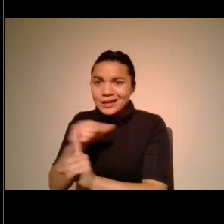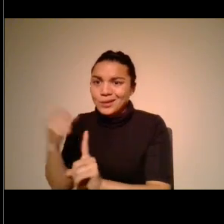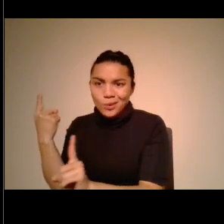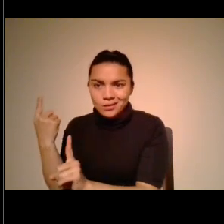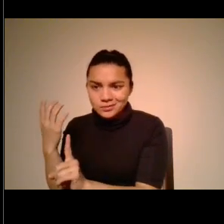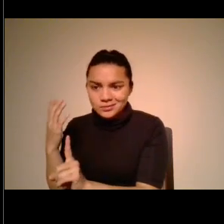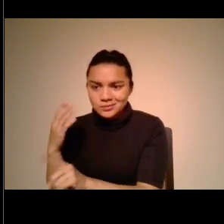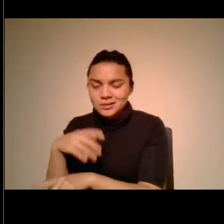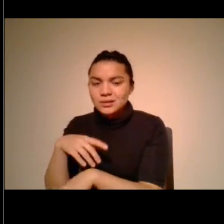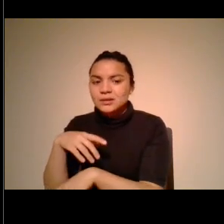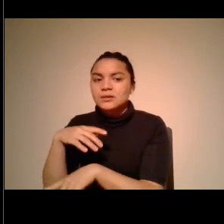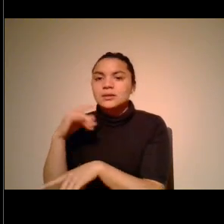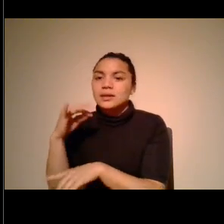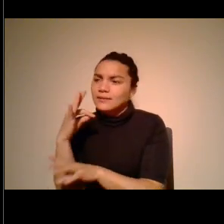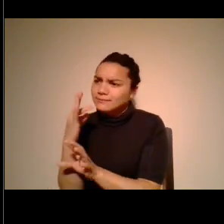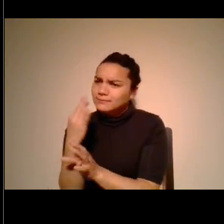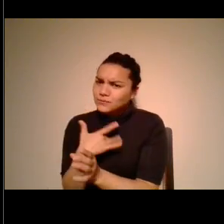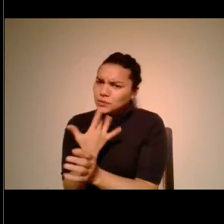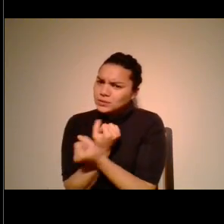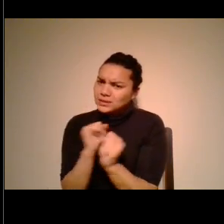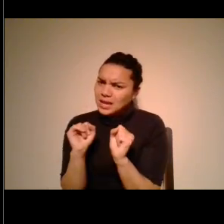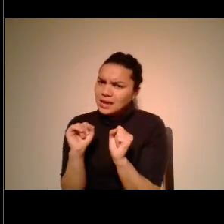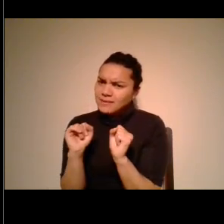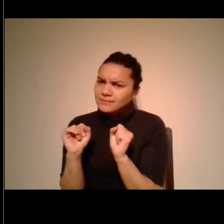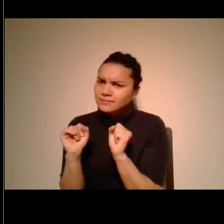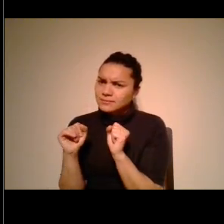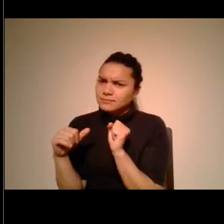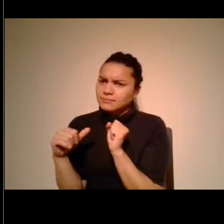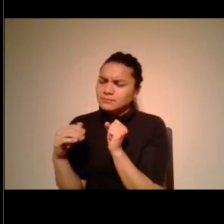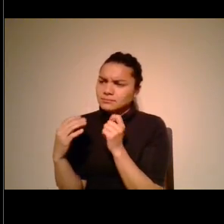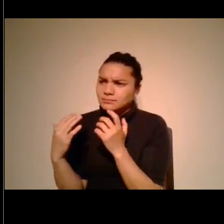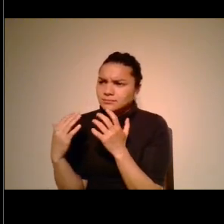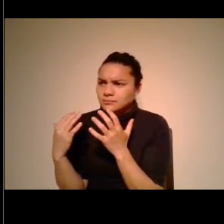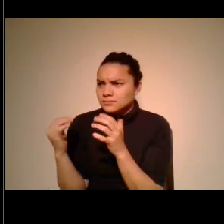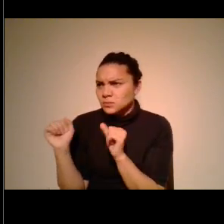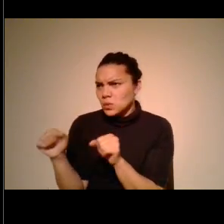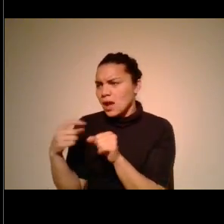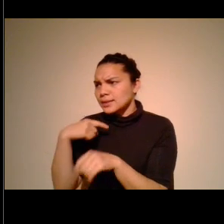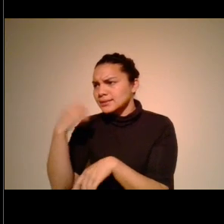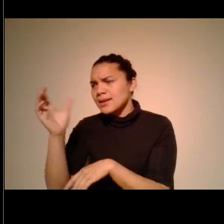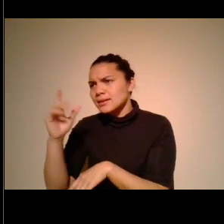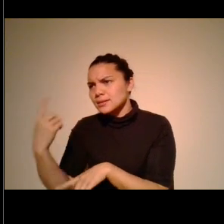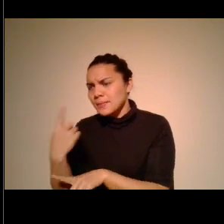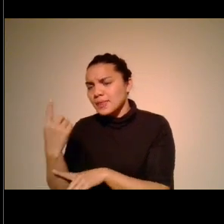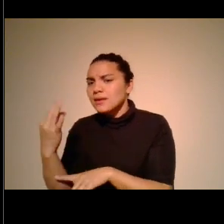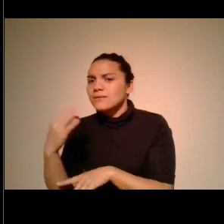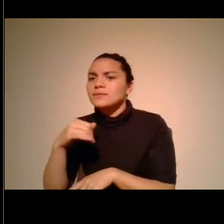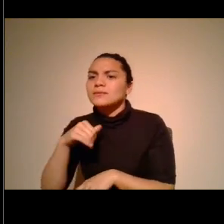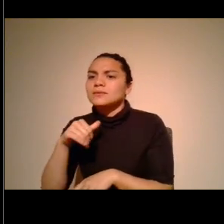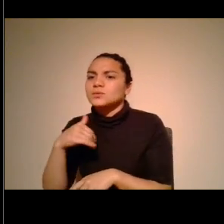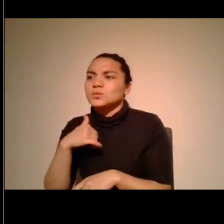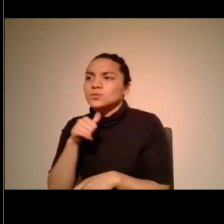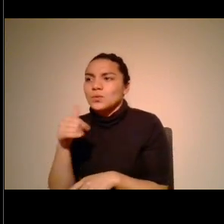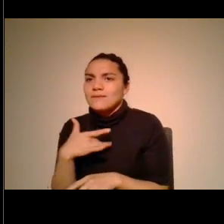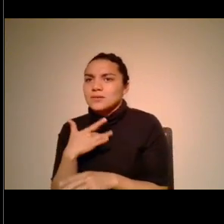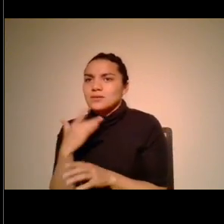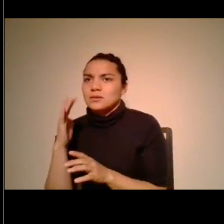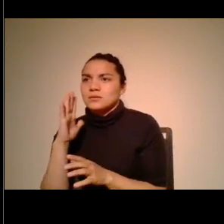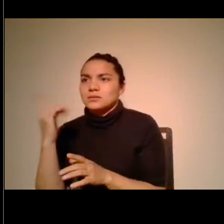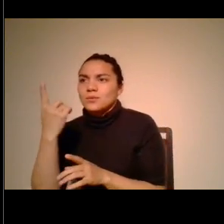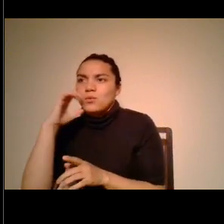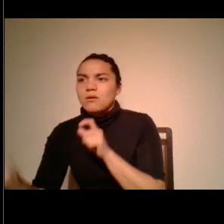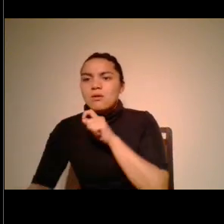safe to do so. If you think that you are not going to be retaliated against professionally in a way that